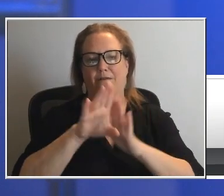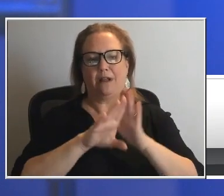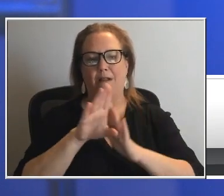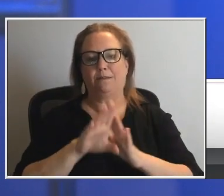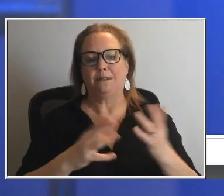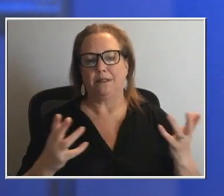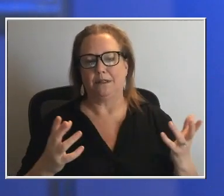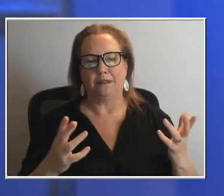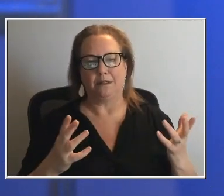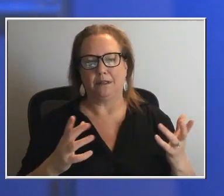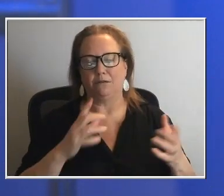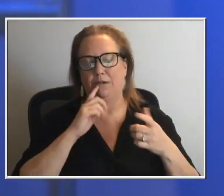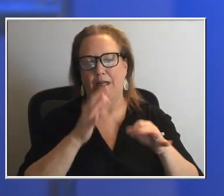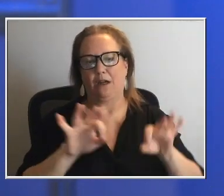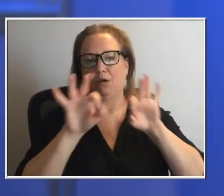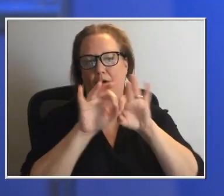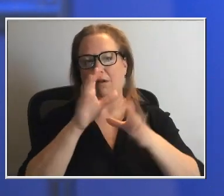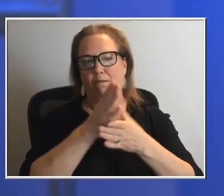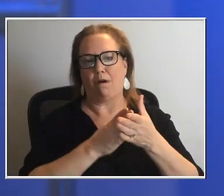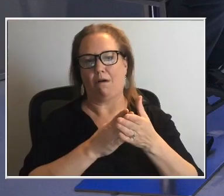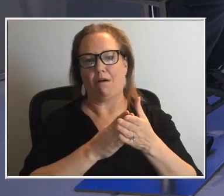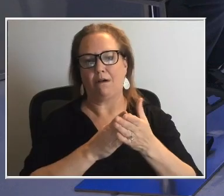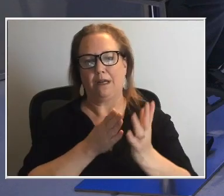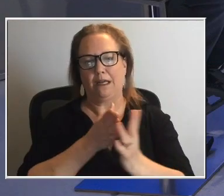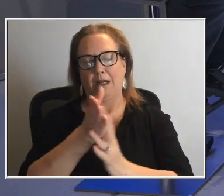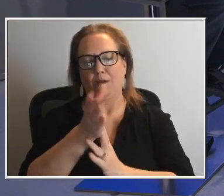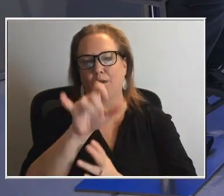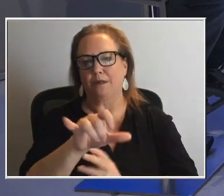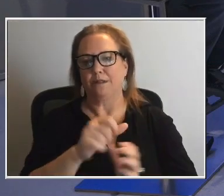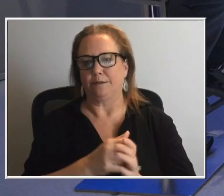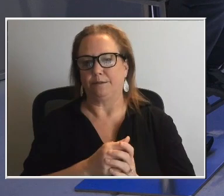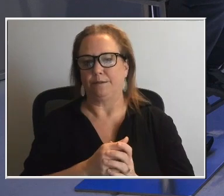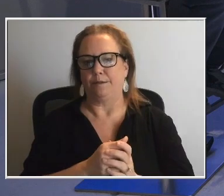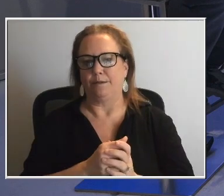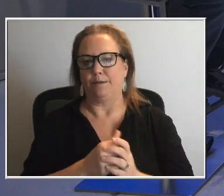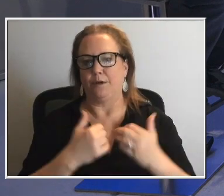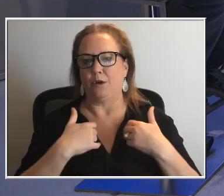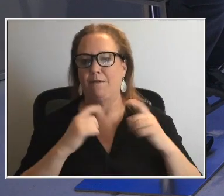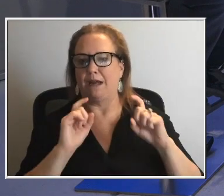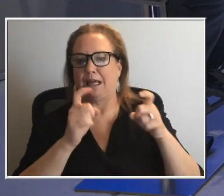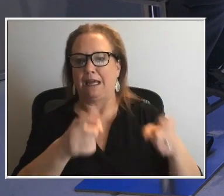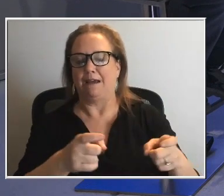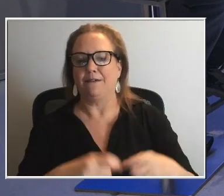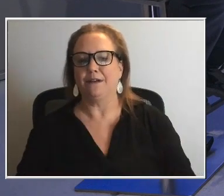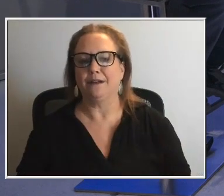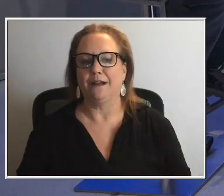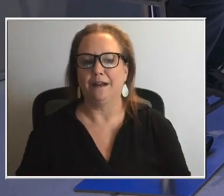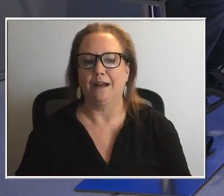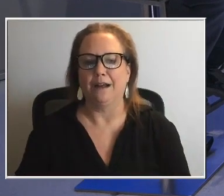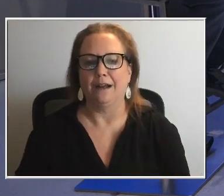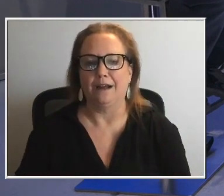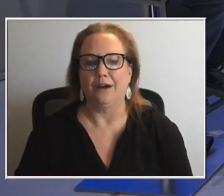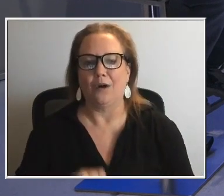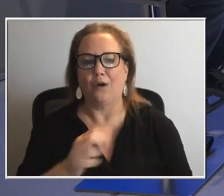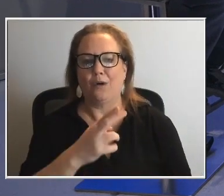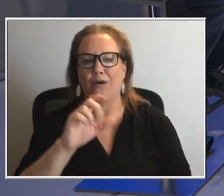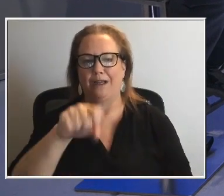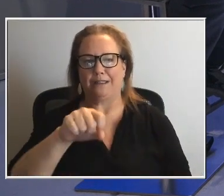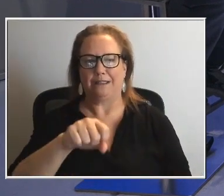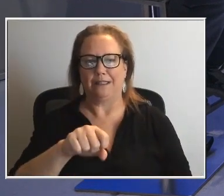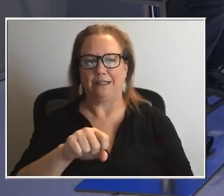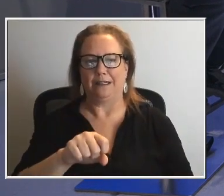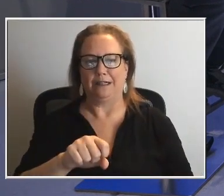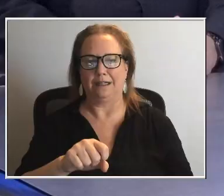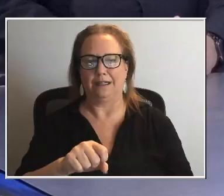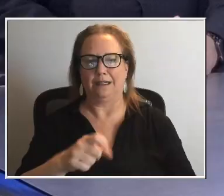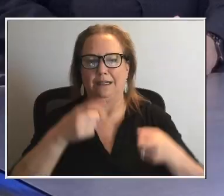think, a critical piece of getting people through this. And you have a gift. Let's keep it going. Oh, yes. So it just so happens